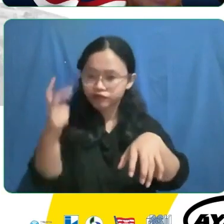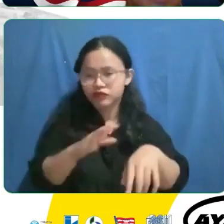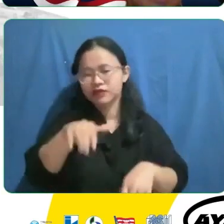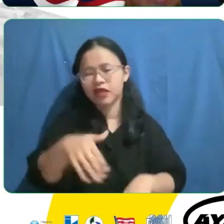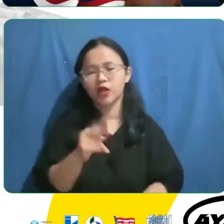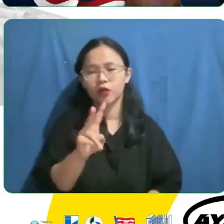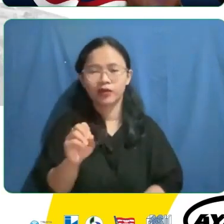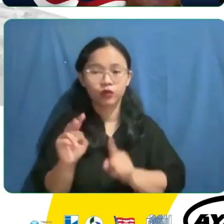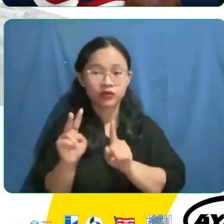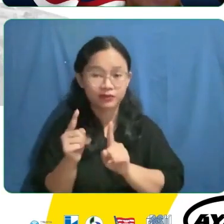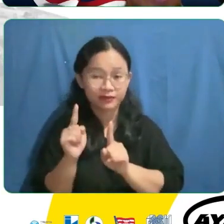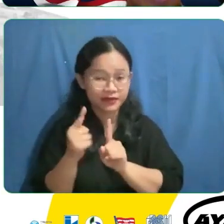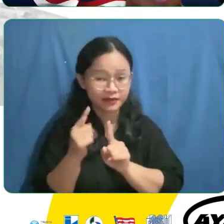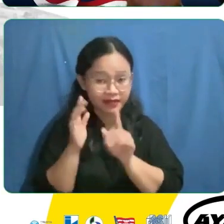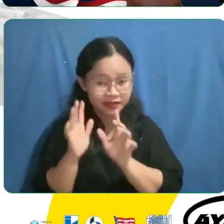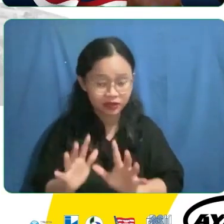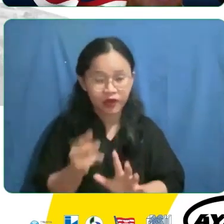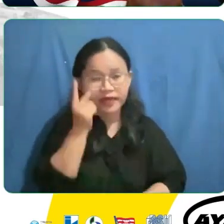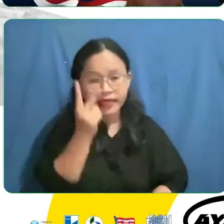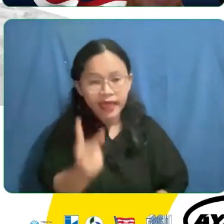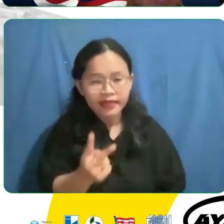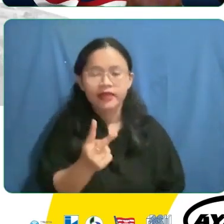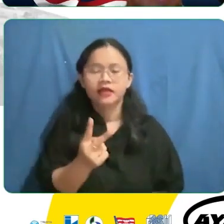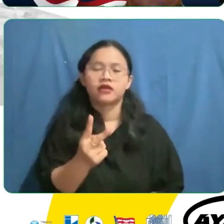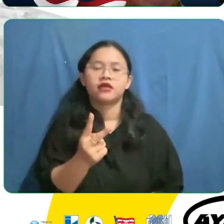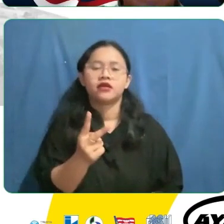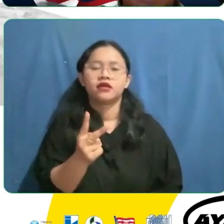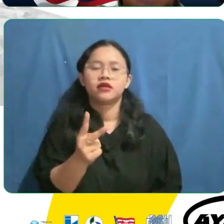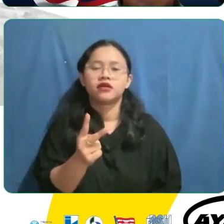the dengue fever, the vulnerability of dengue fever in green and